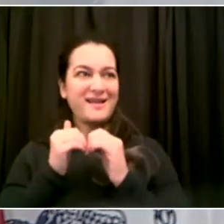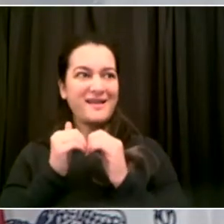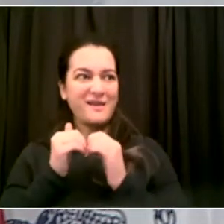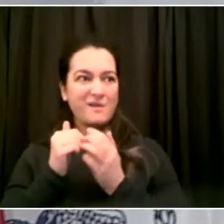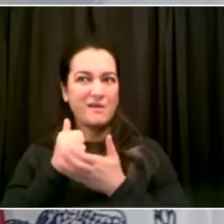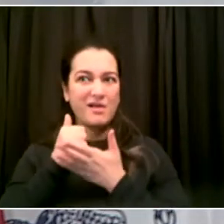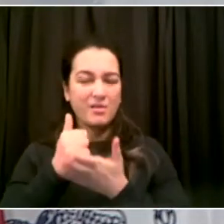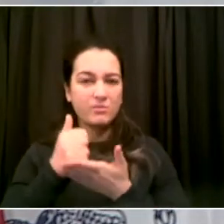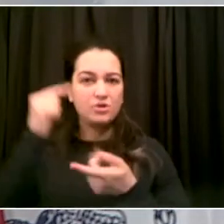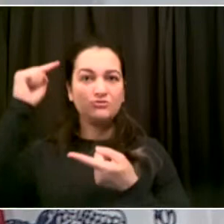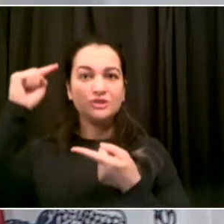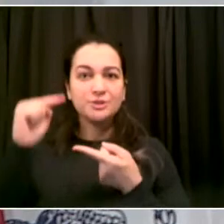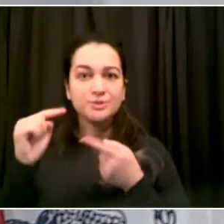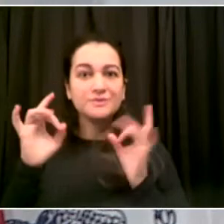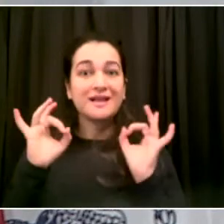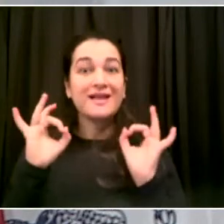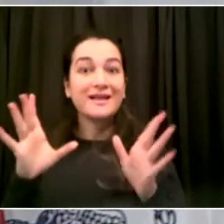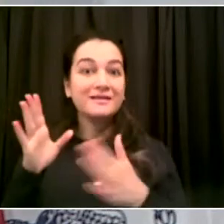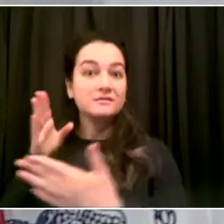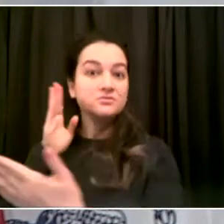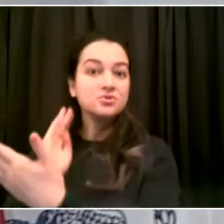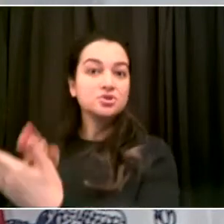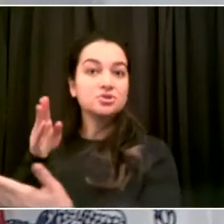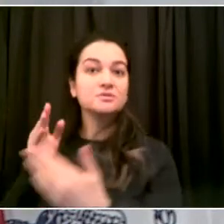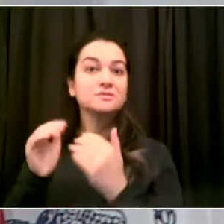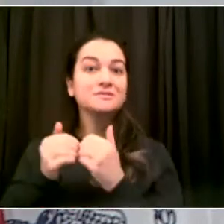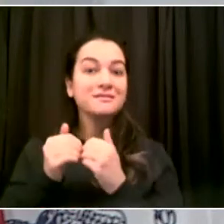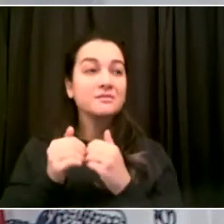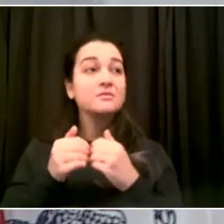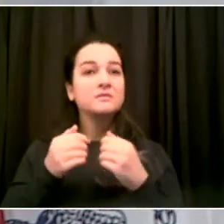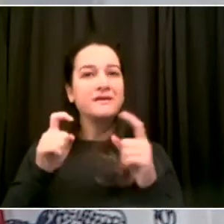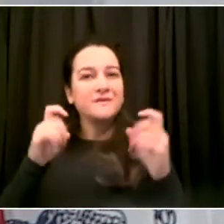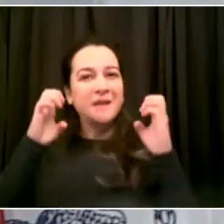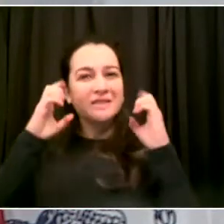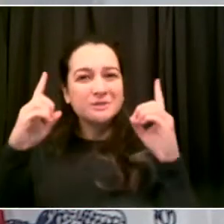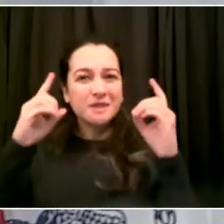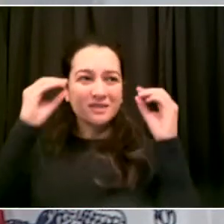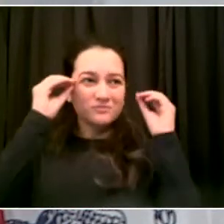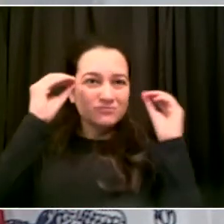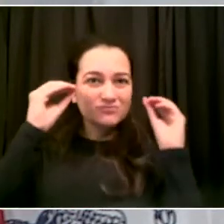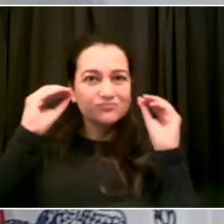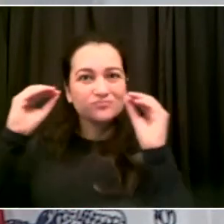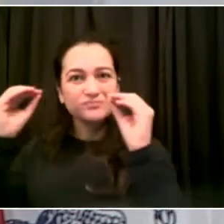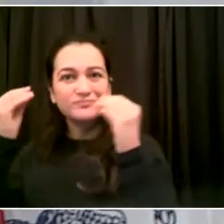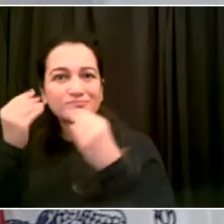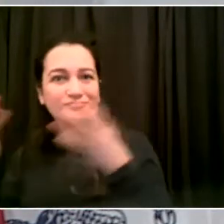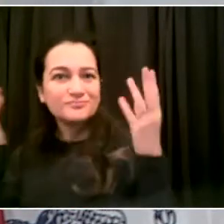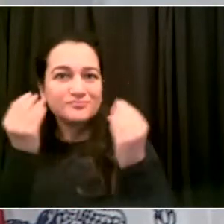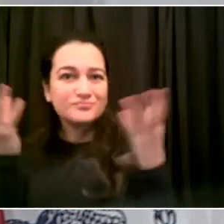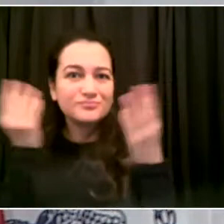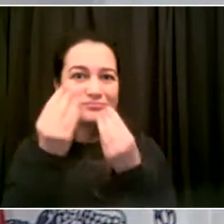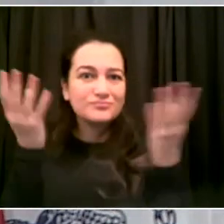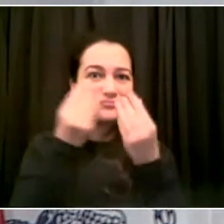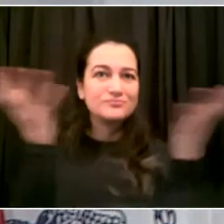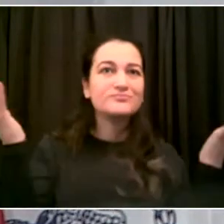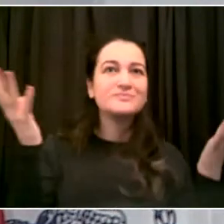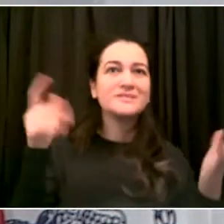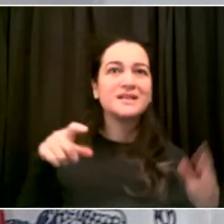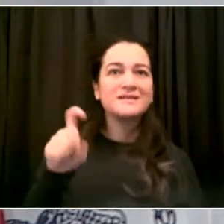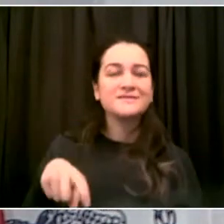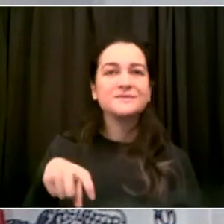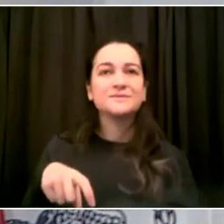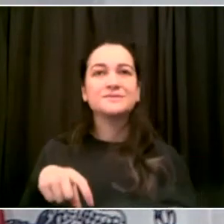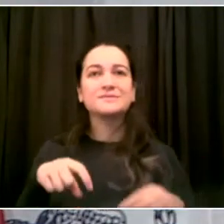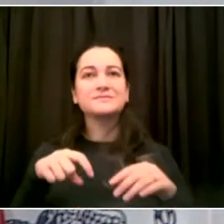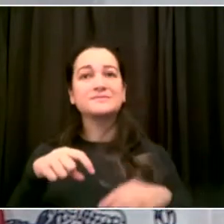as Congressmember Meng said, but it's also with consequences for those who propagate hate. I want you to hear from